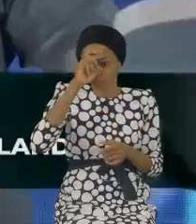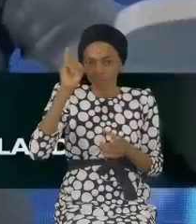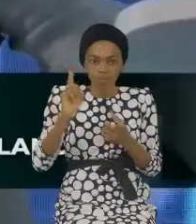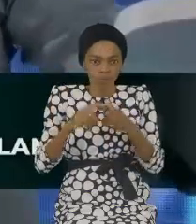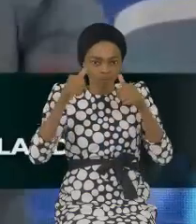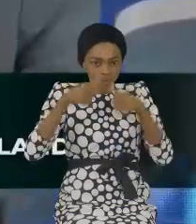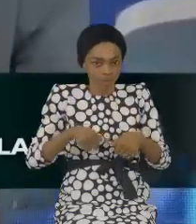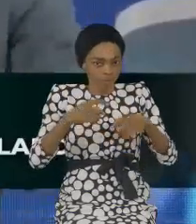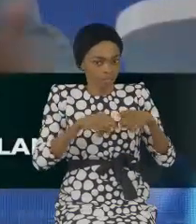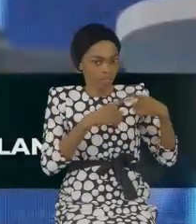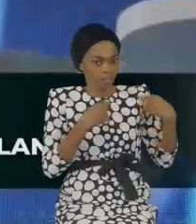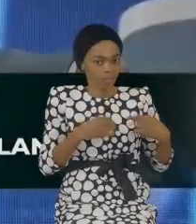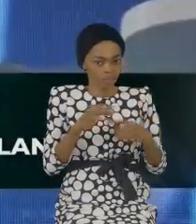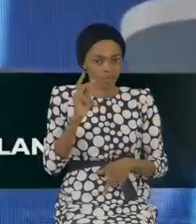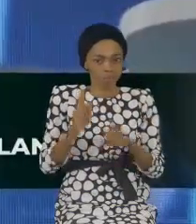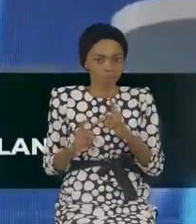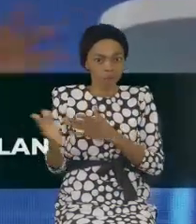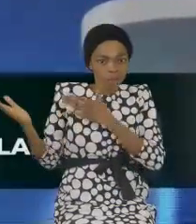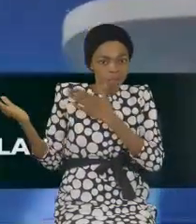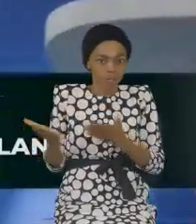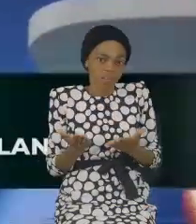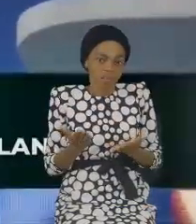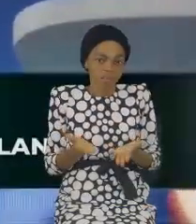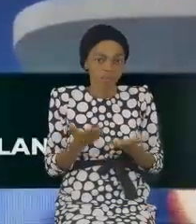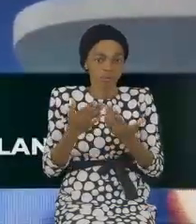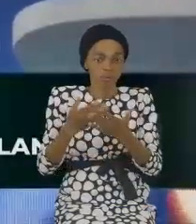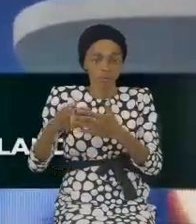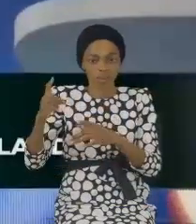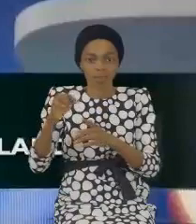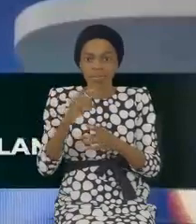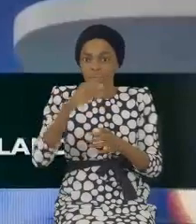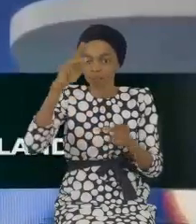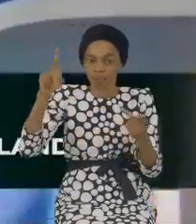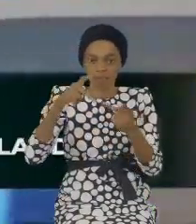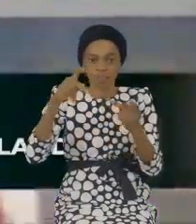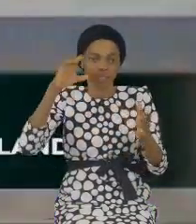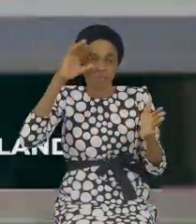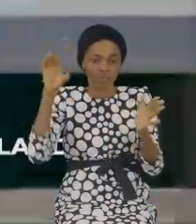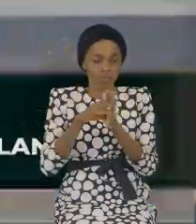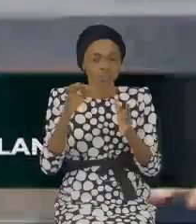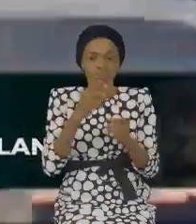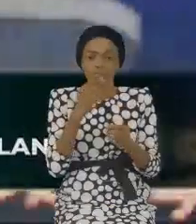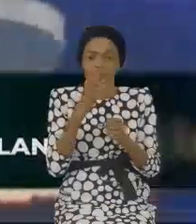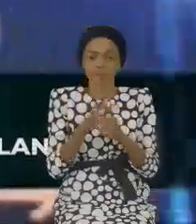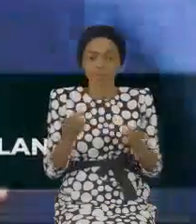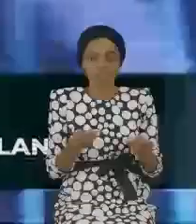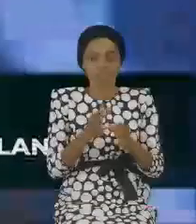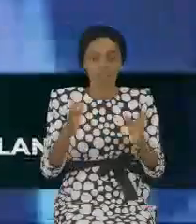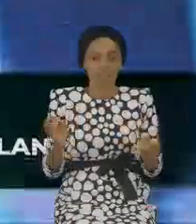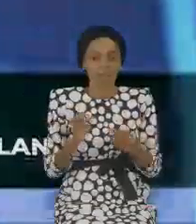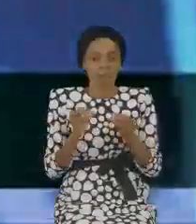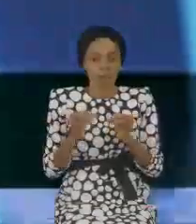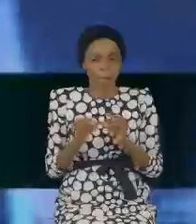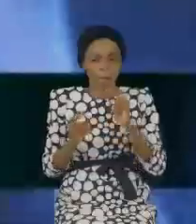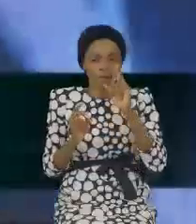the hearts of the people. Bring before them the perfect picture of the promised land. Number two,